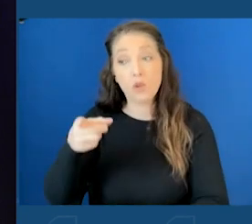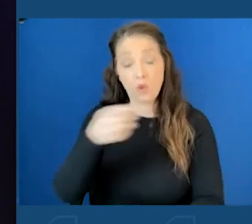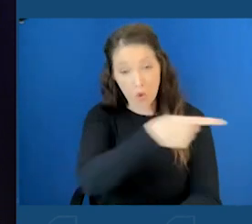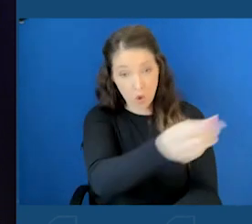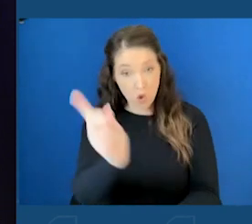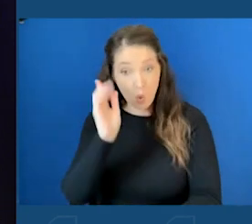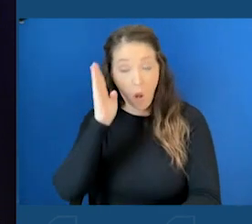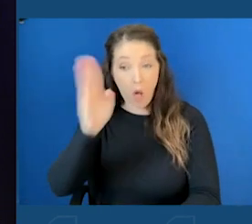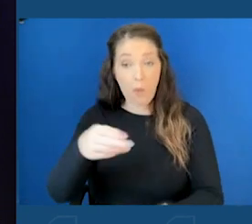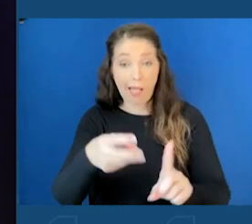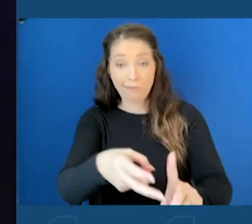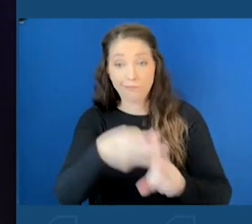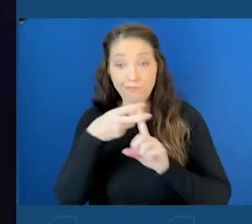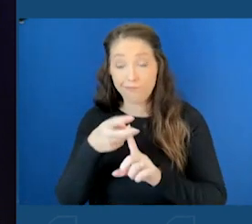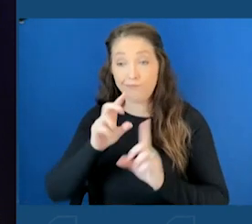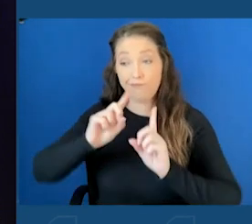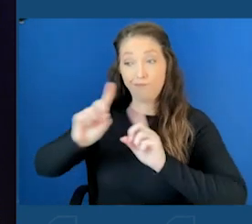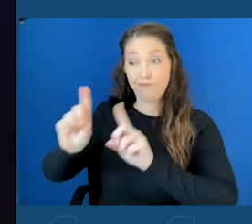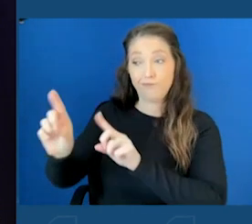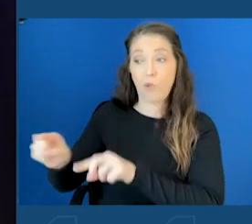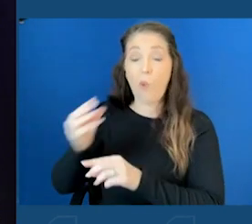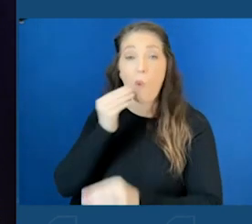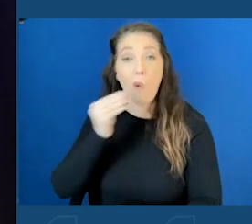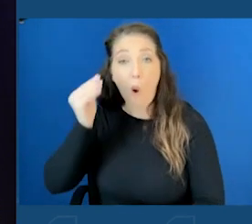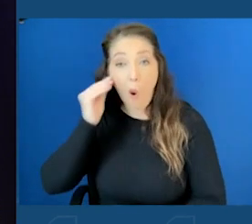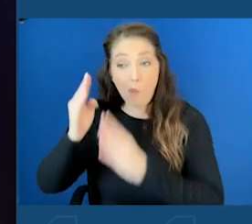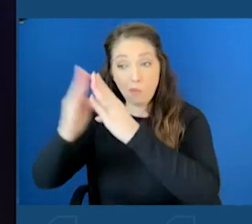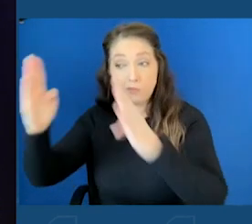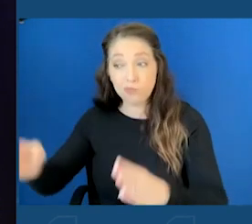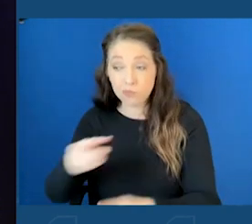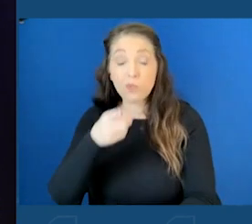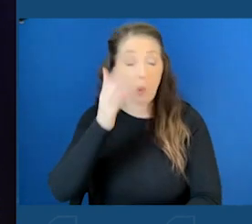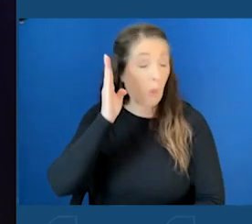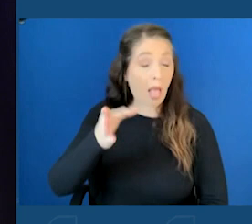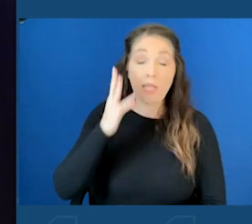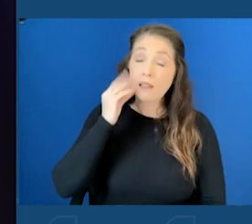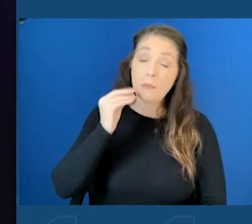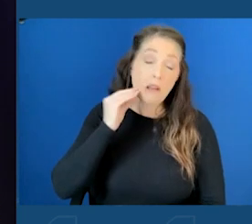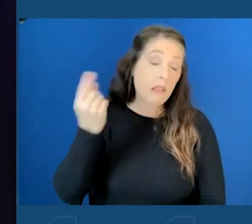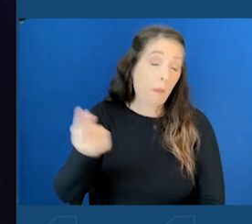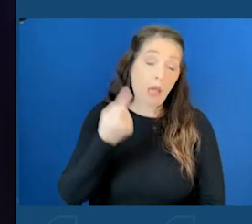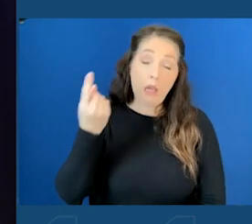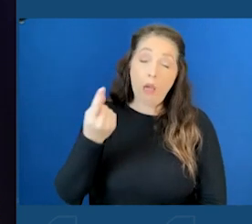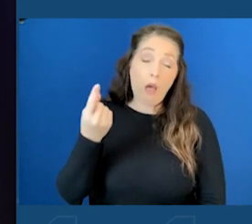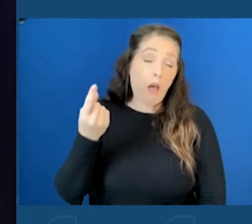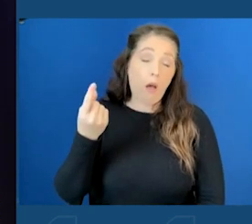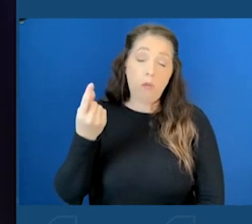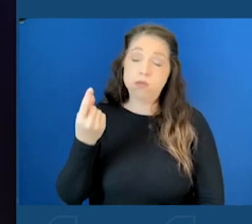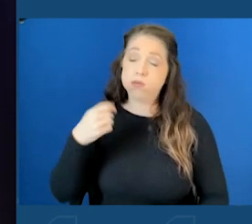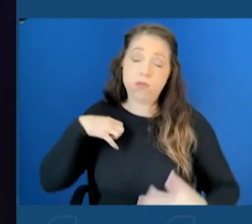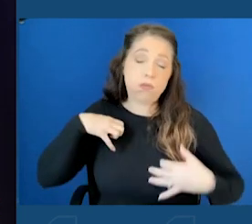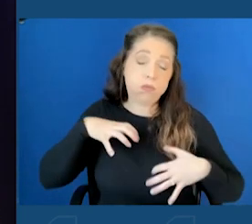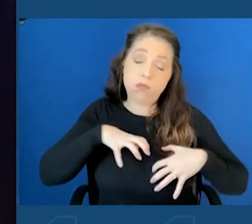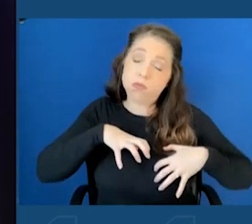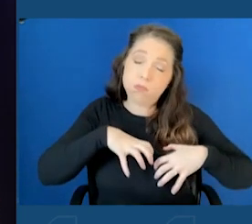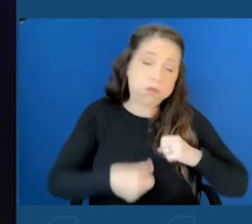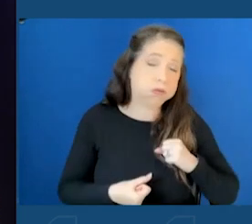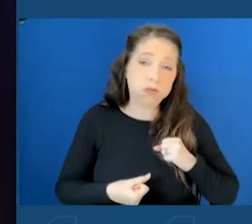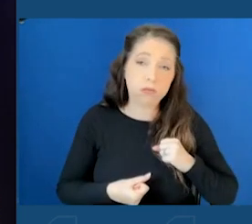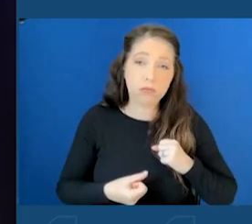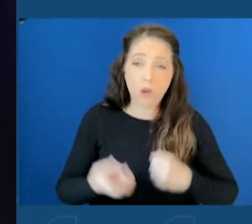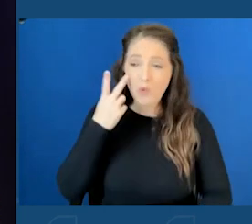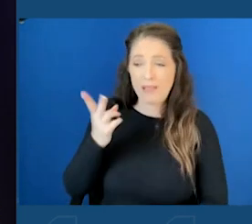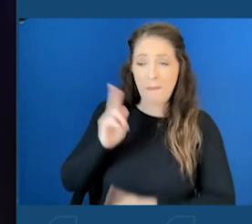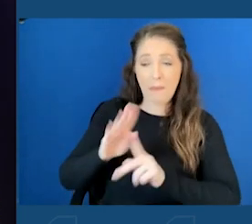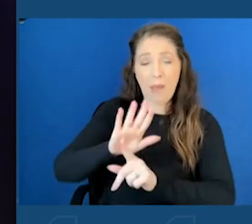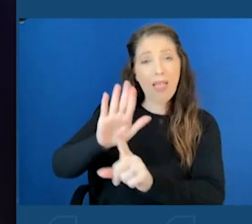and you're going to experience something that is truly devastating when you see people in the comfort of their own homes with